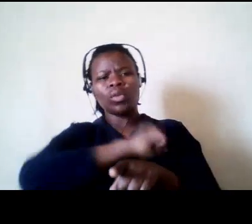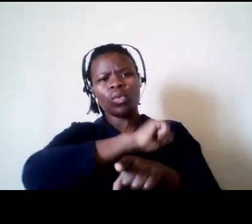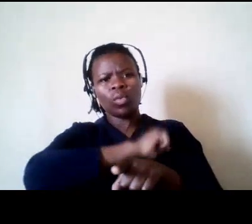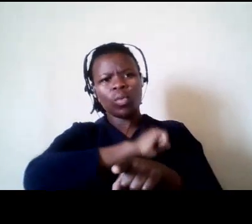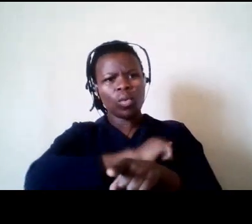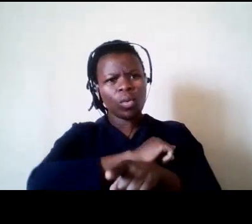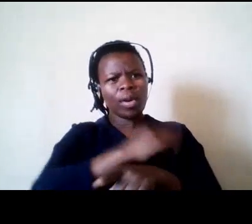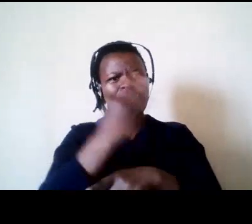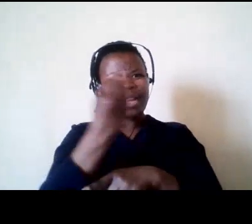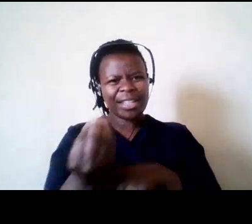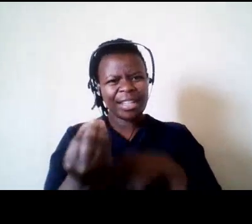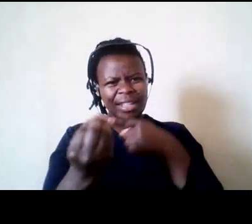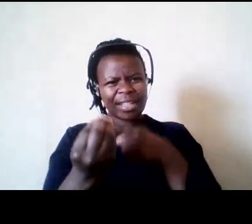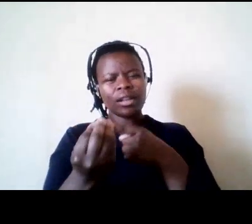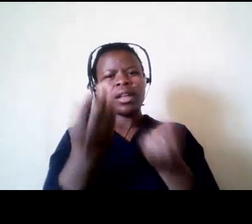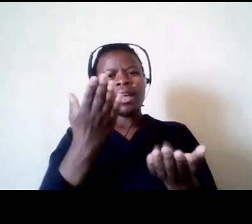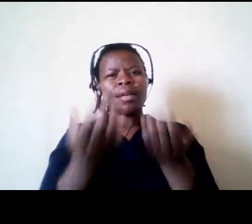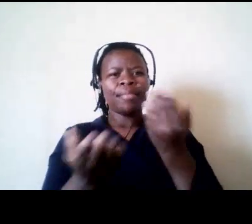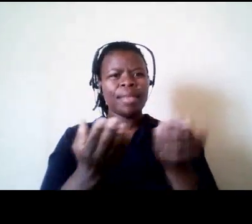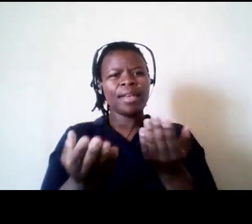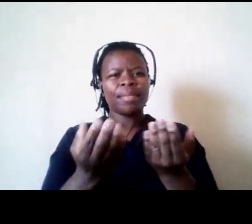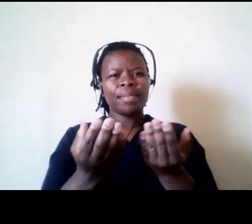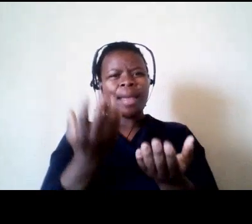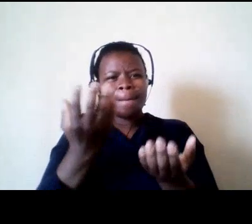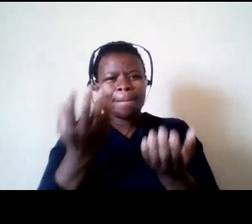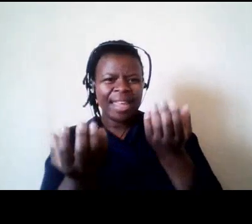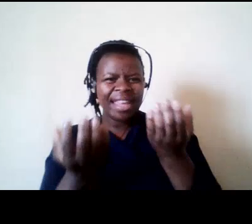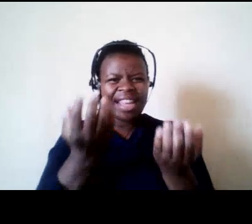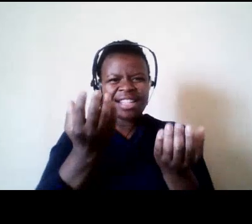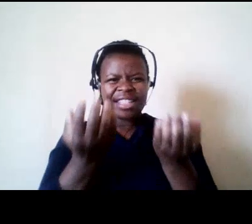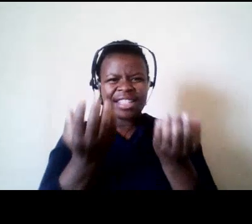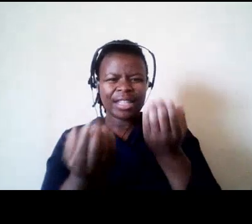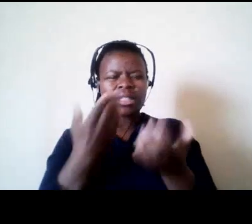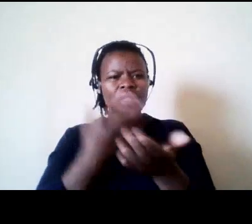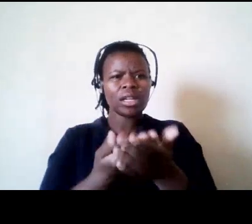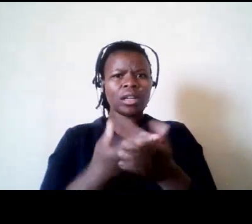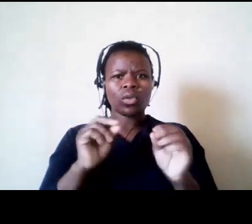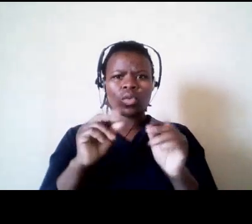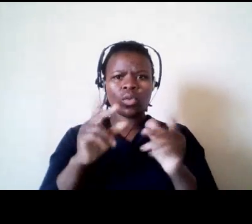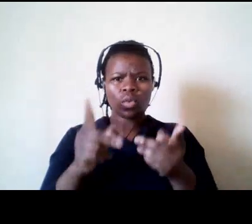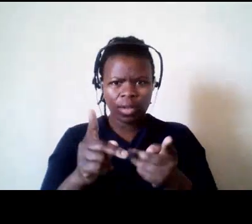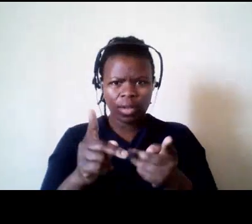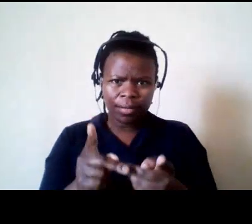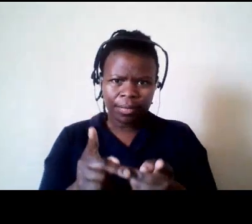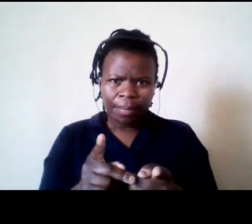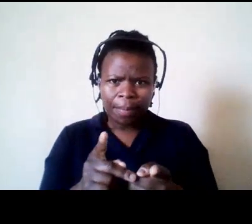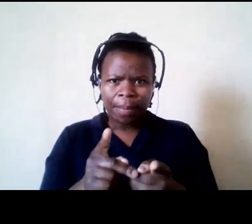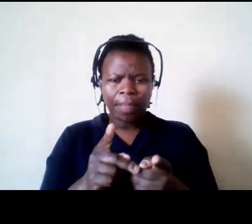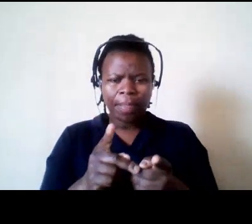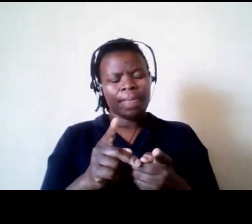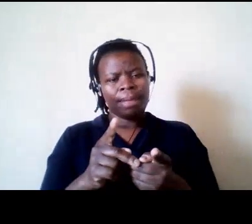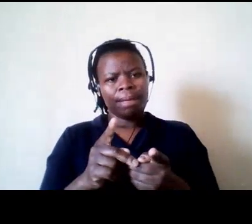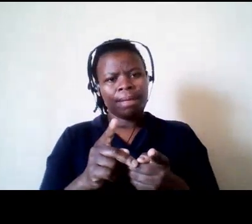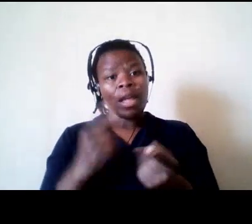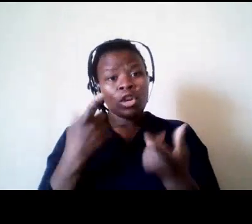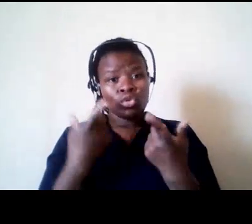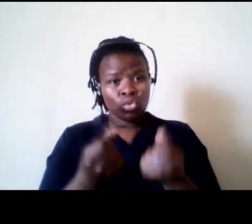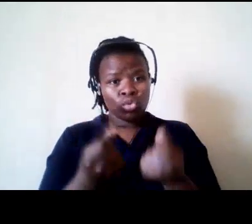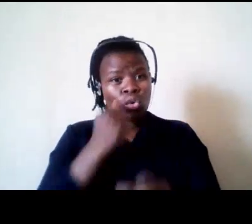measured according to different criteria or able to do particular tasks within a